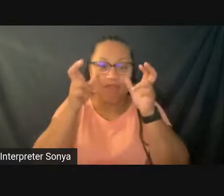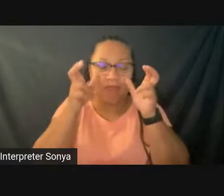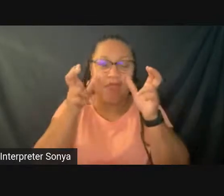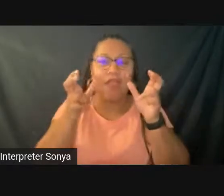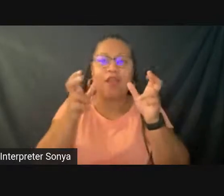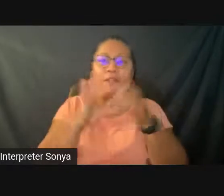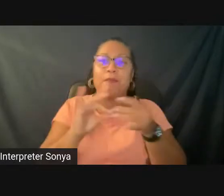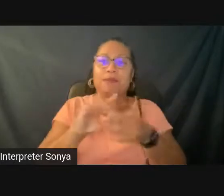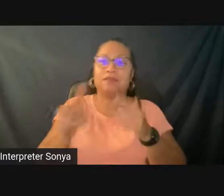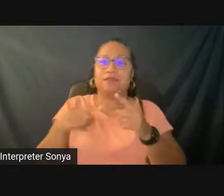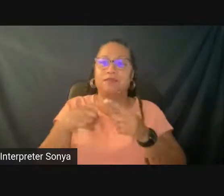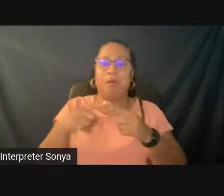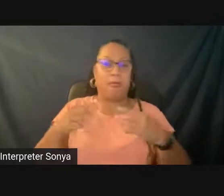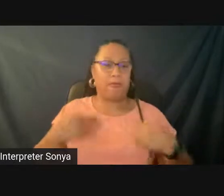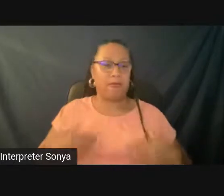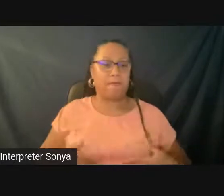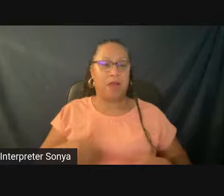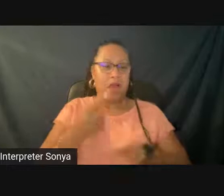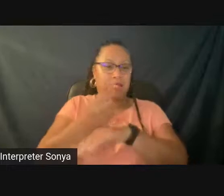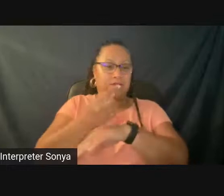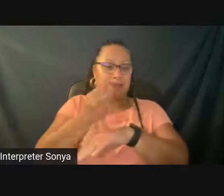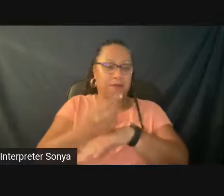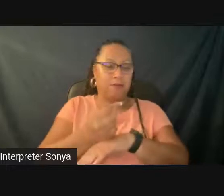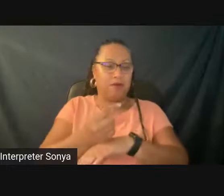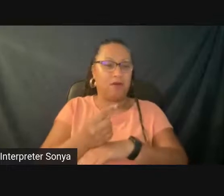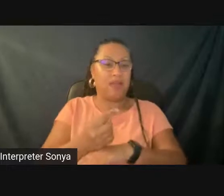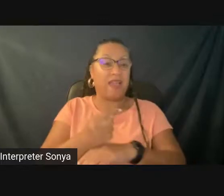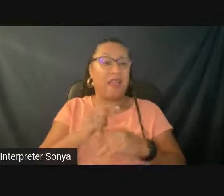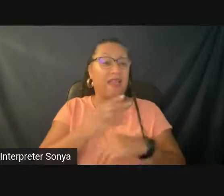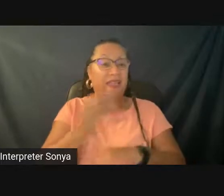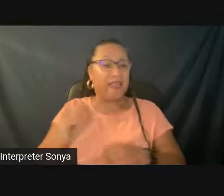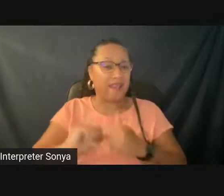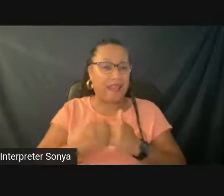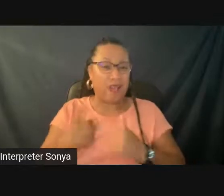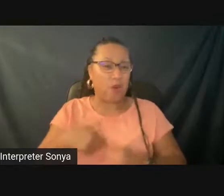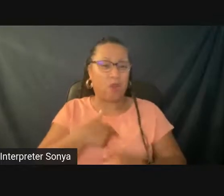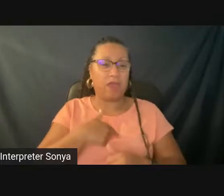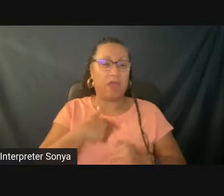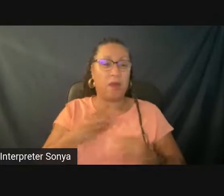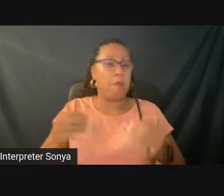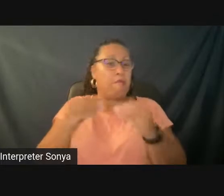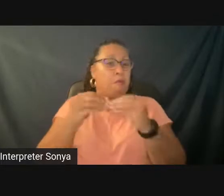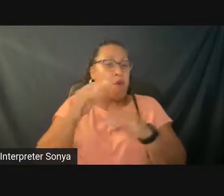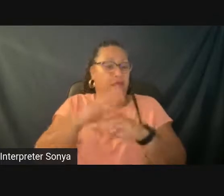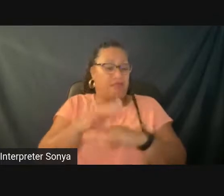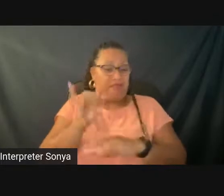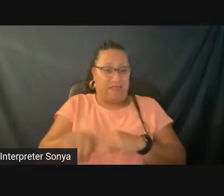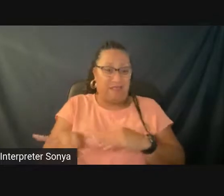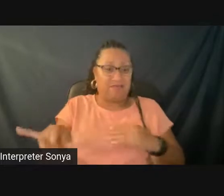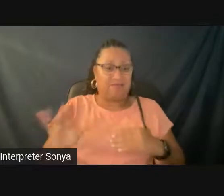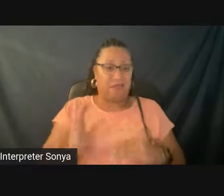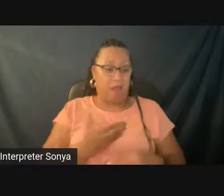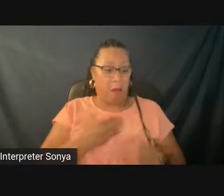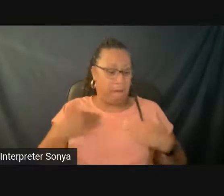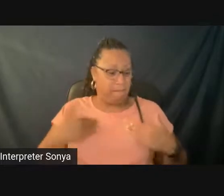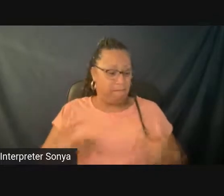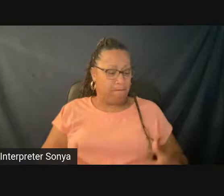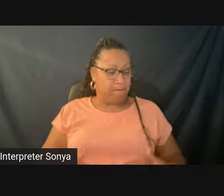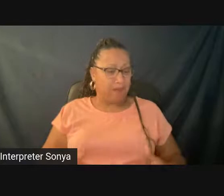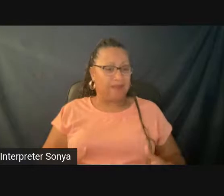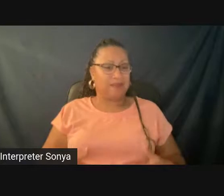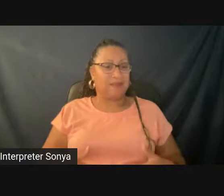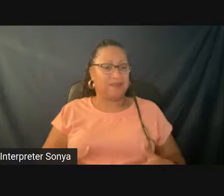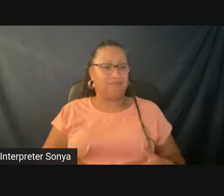are so much more than the body. We are also spirit, the soul, but our body tells us so